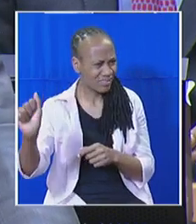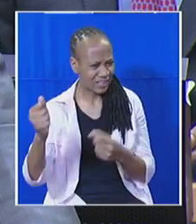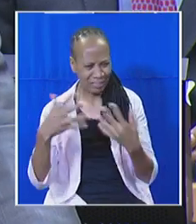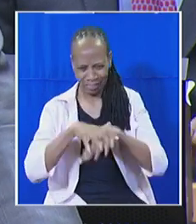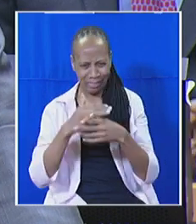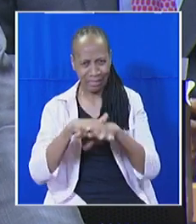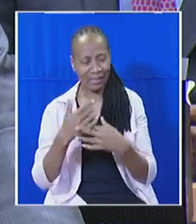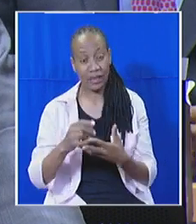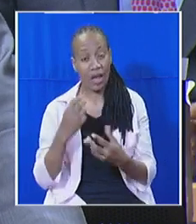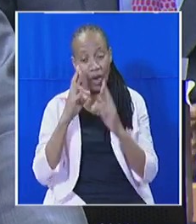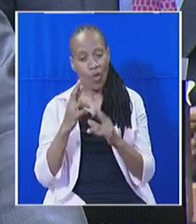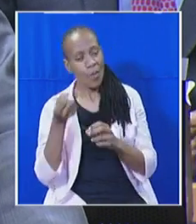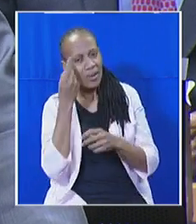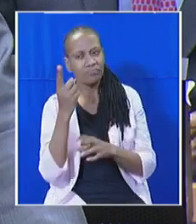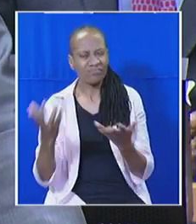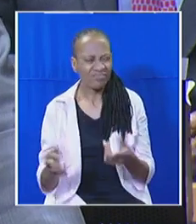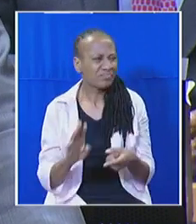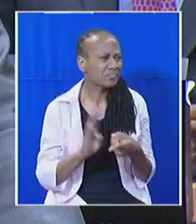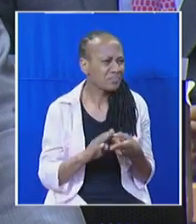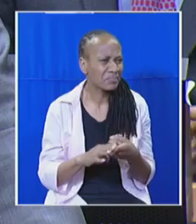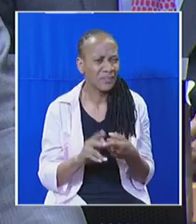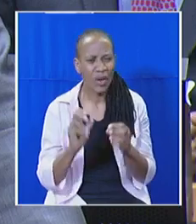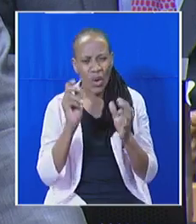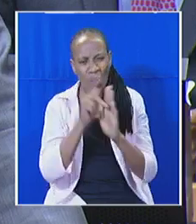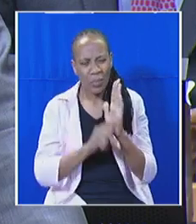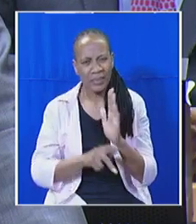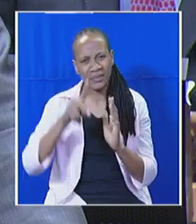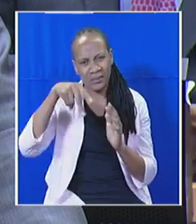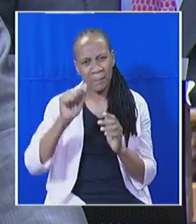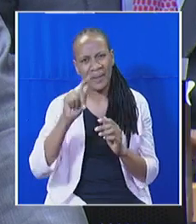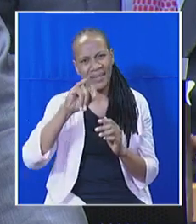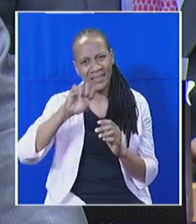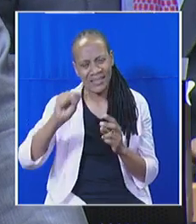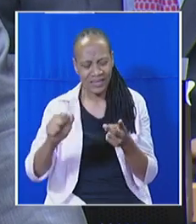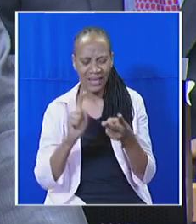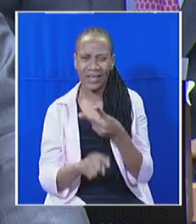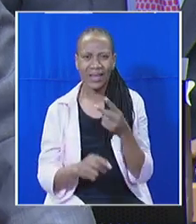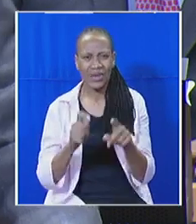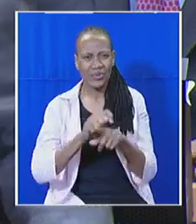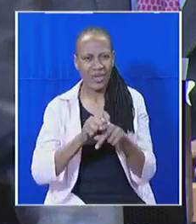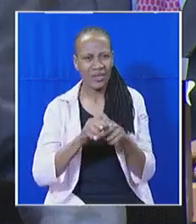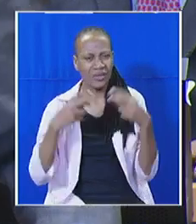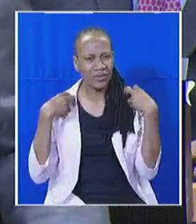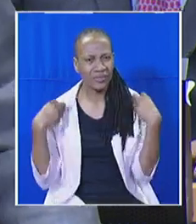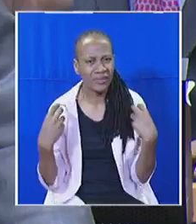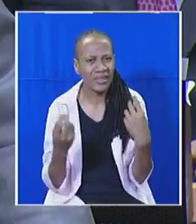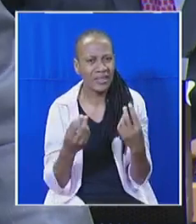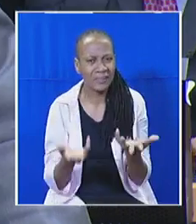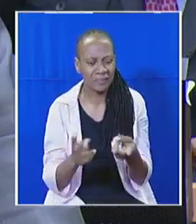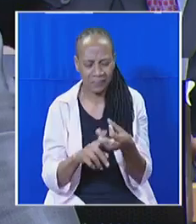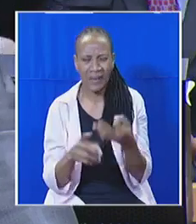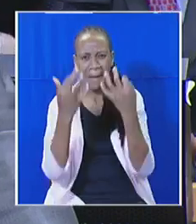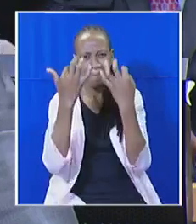lot of things. Because he's talking about Operation Pakisa in the training of health staff. He's talking about money